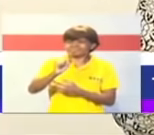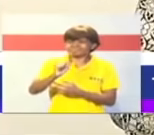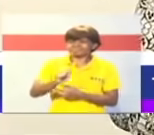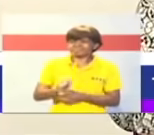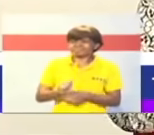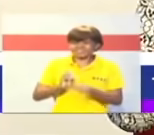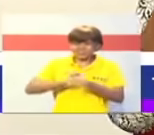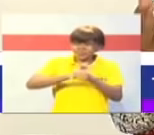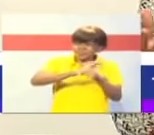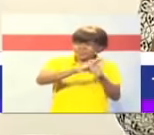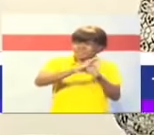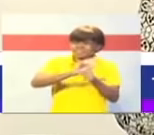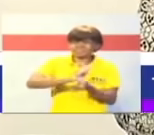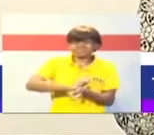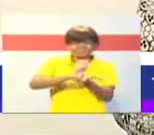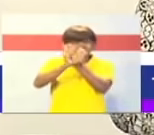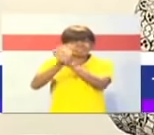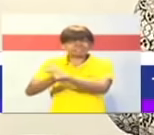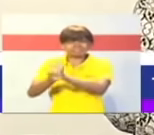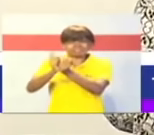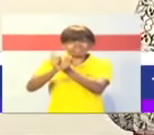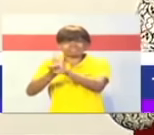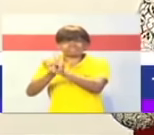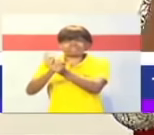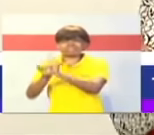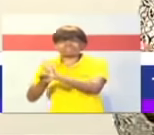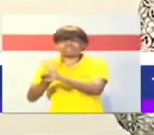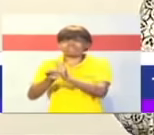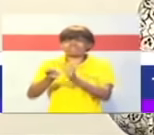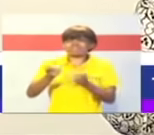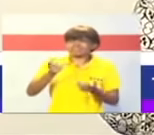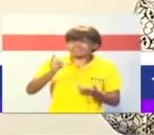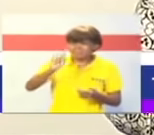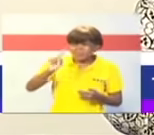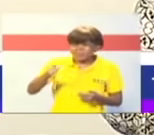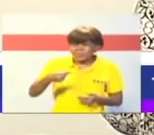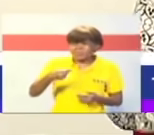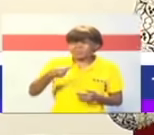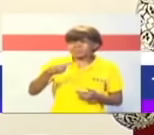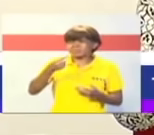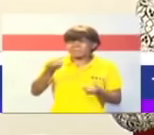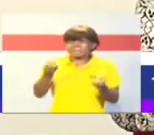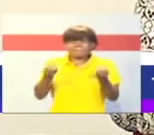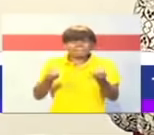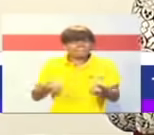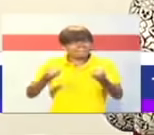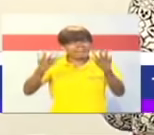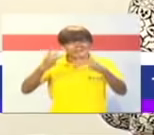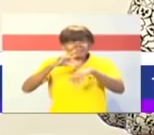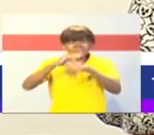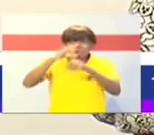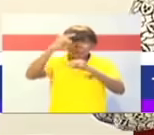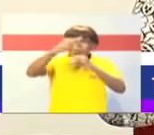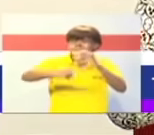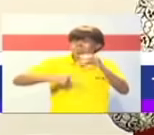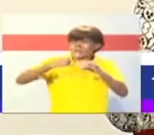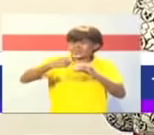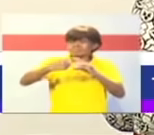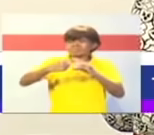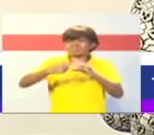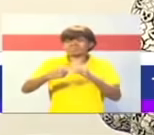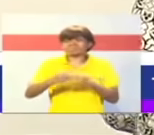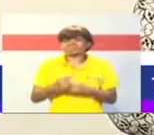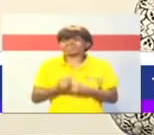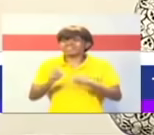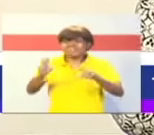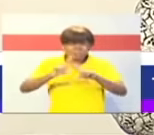virus circulating around the world. There's, over 1,000 lineages around the world. And some of them we've seen in Trinidad, but in terms of the ones that